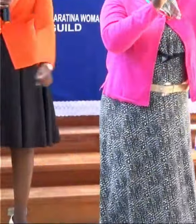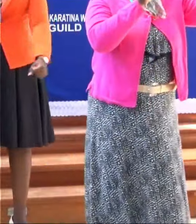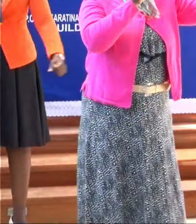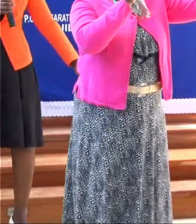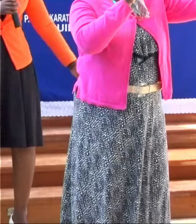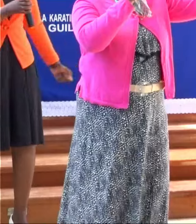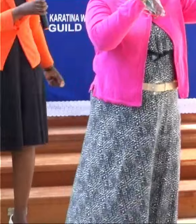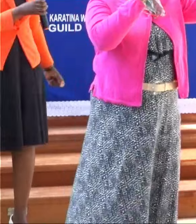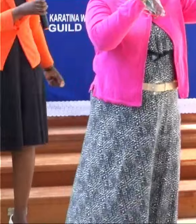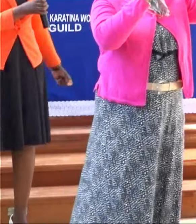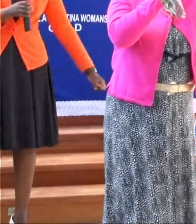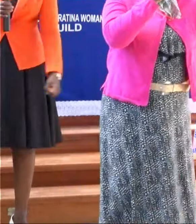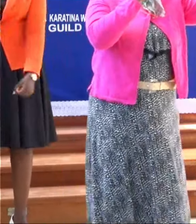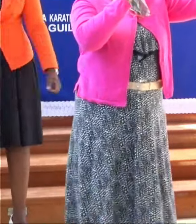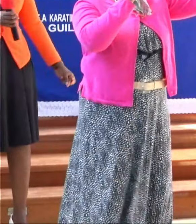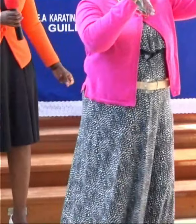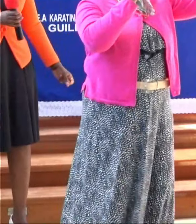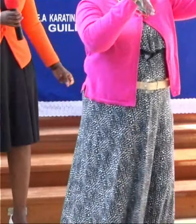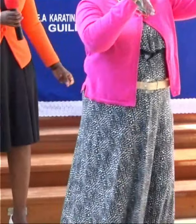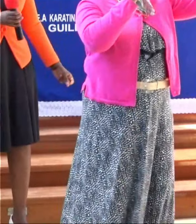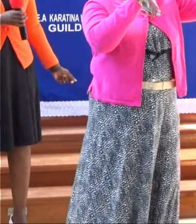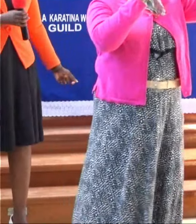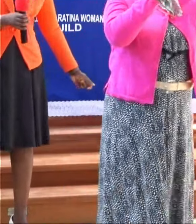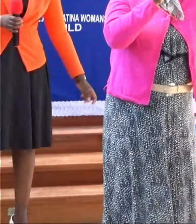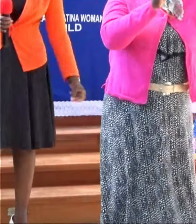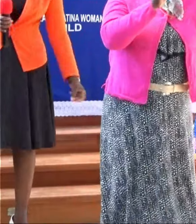kora dimone we